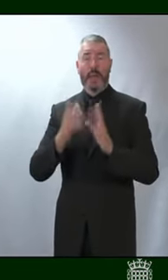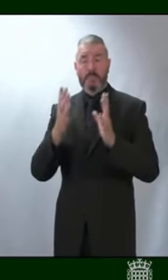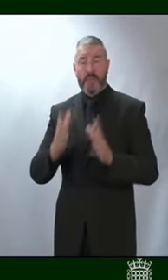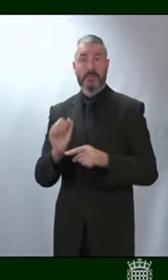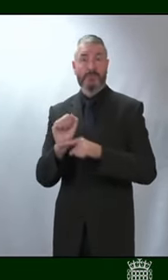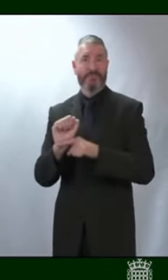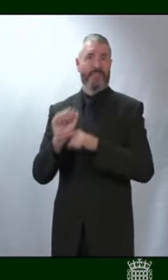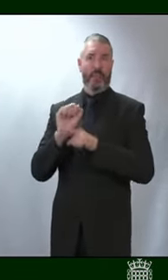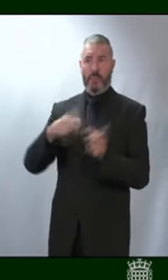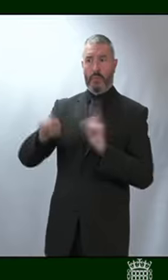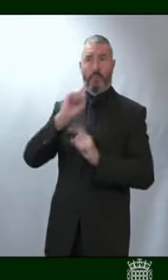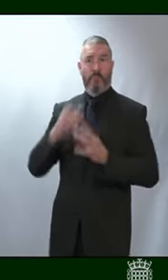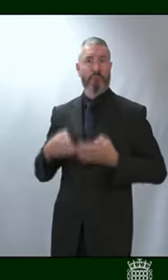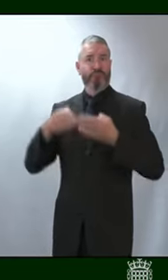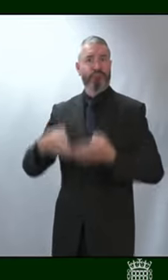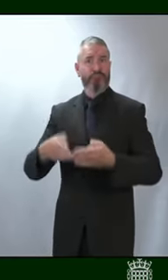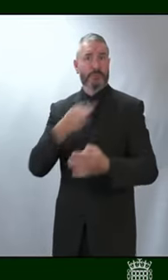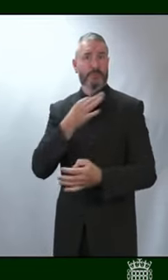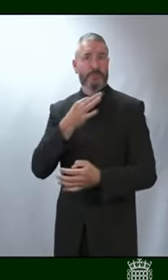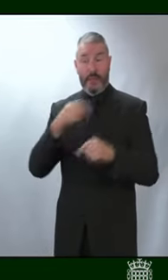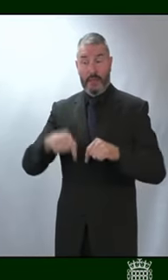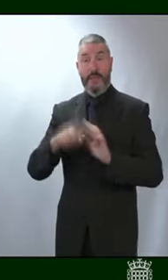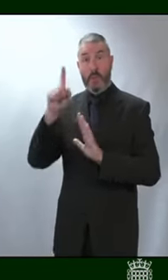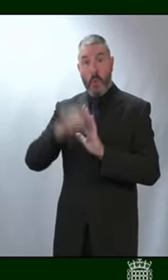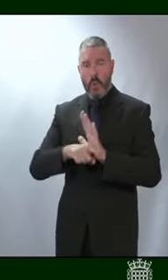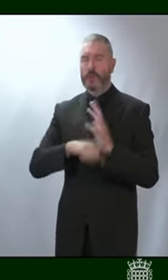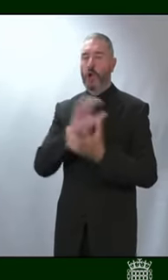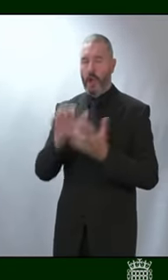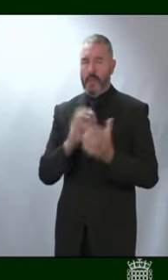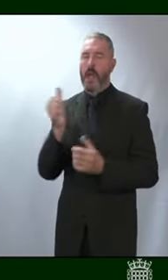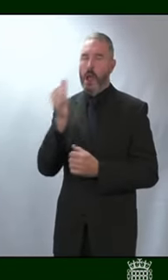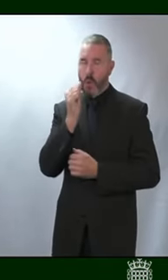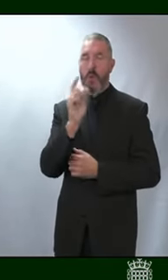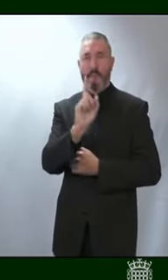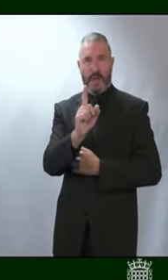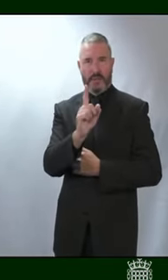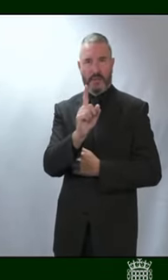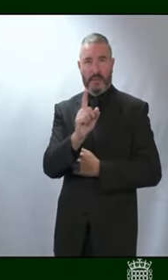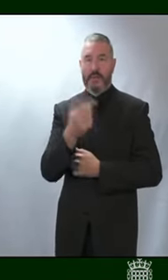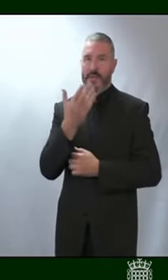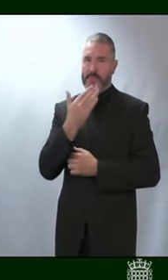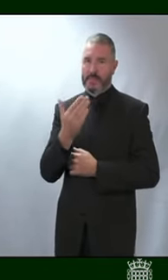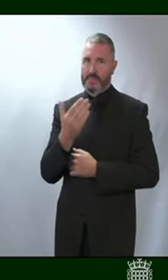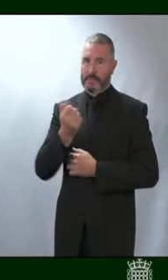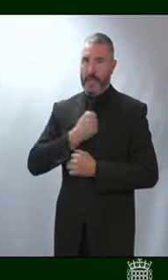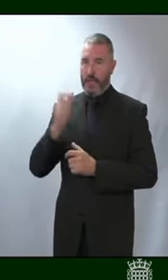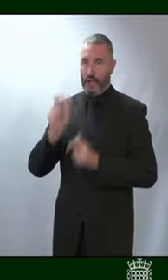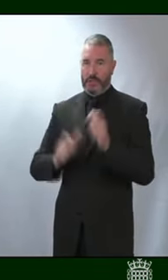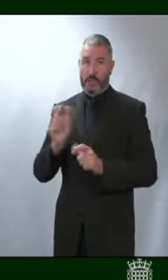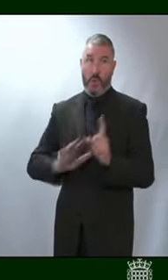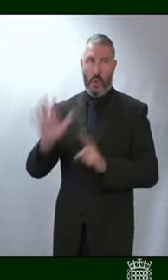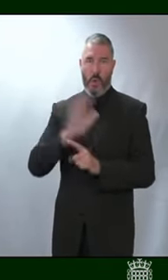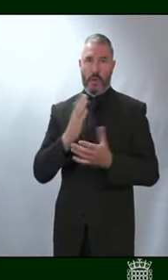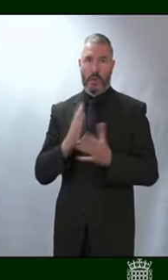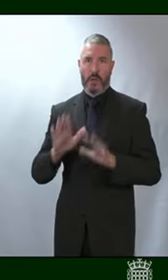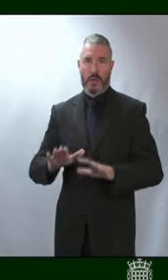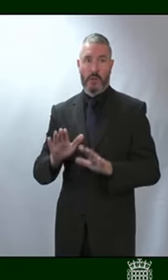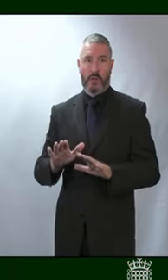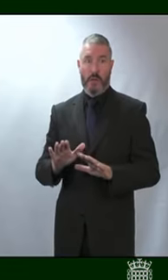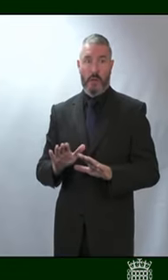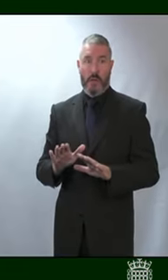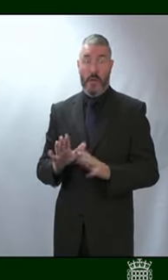these crossings. The law in this area is complex, so can my right honourable friend assure my constituents and the country that at the very